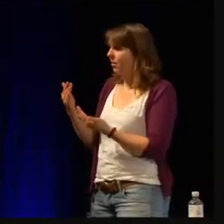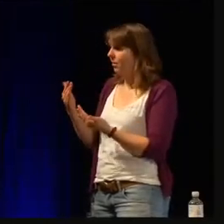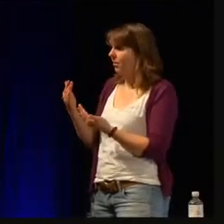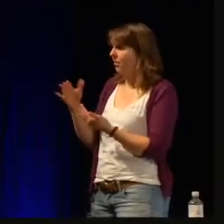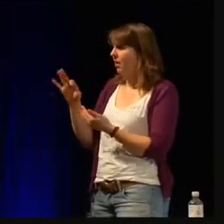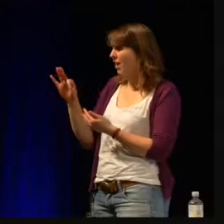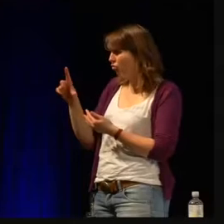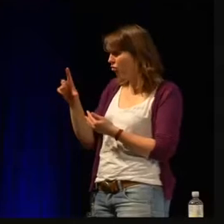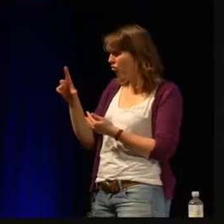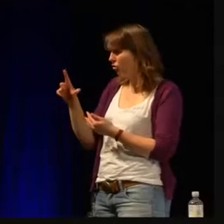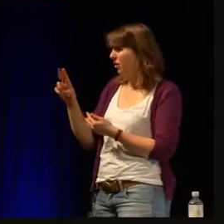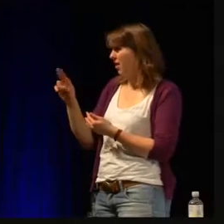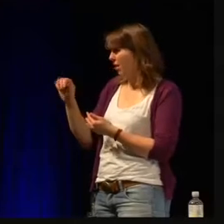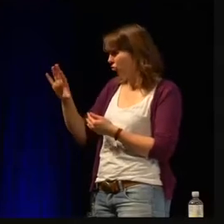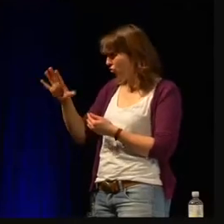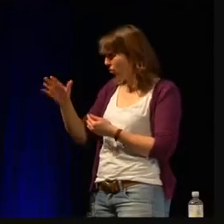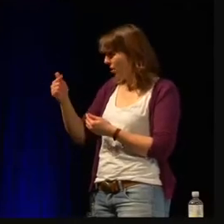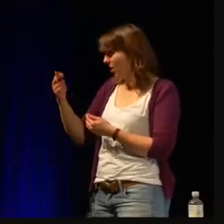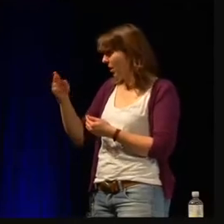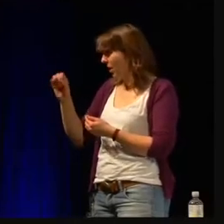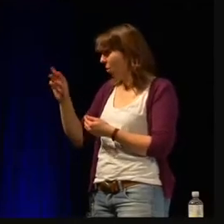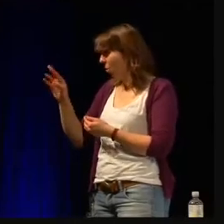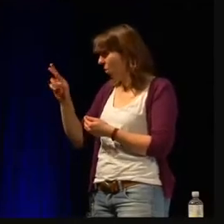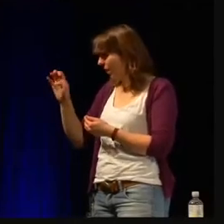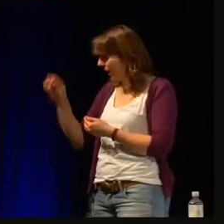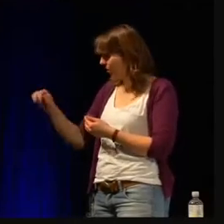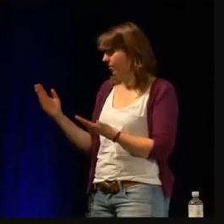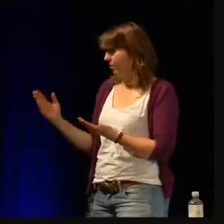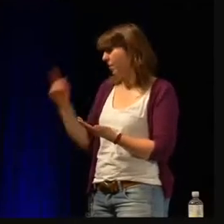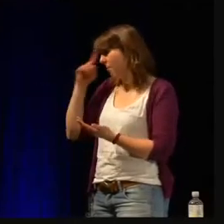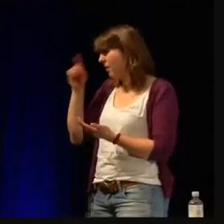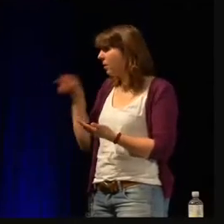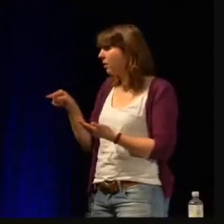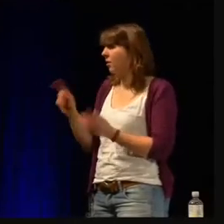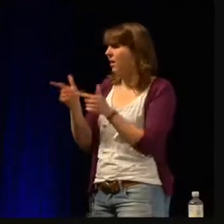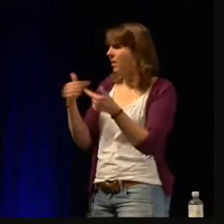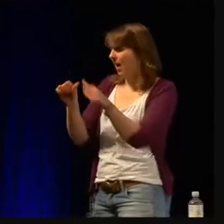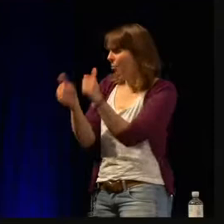So, before the hype, there's been this no free lunch theory.